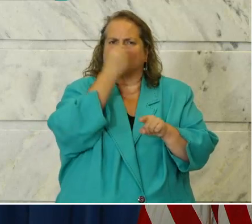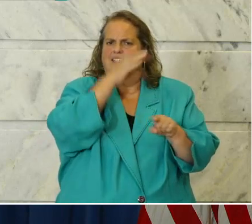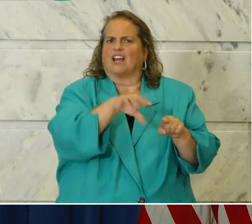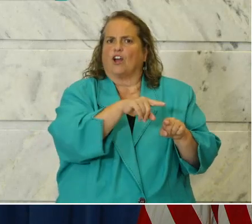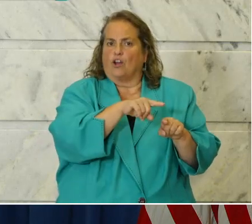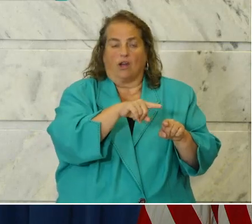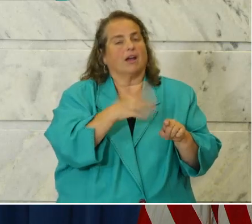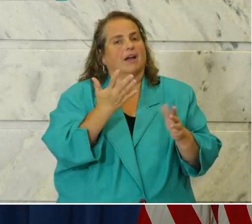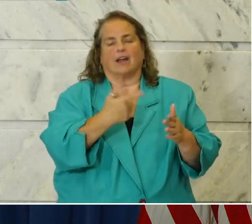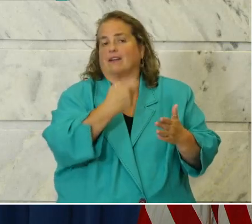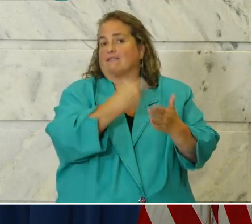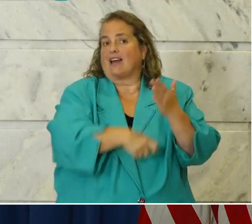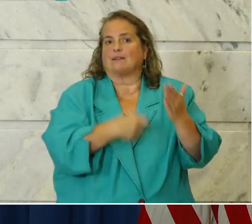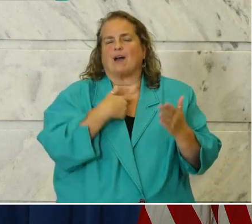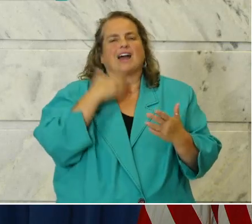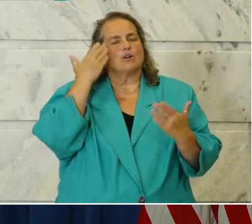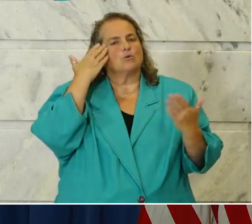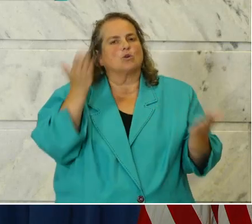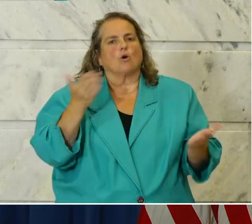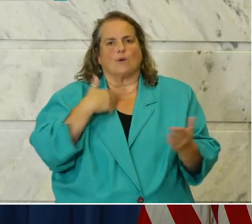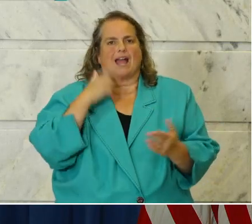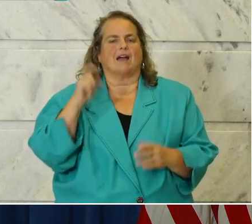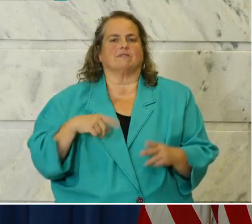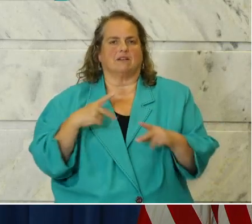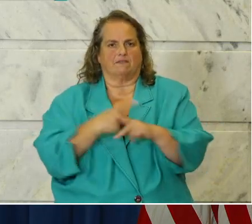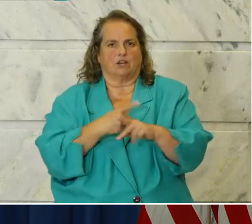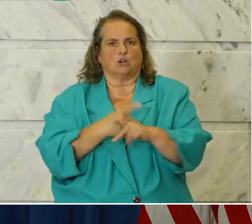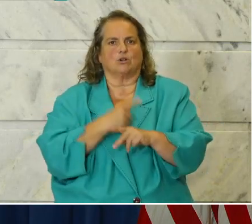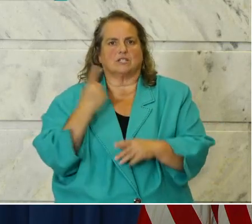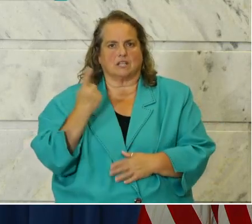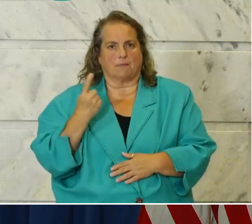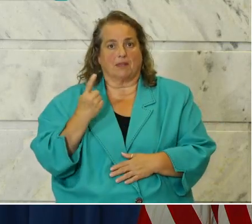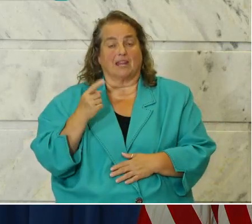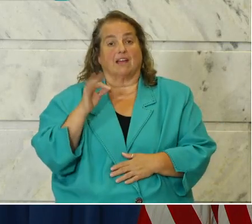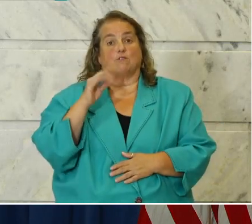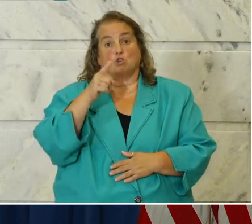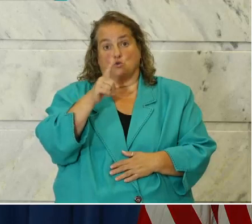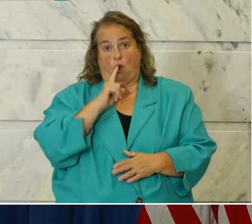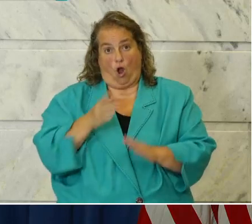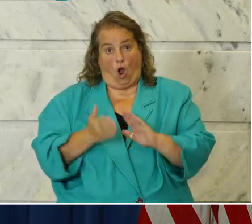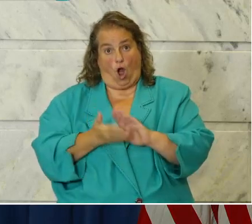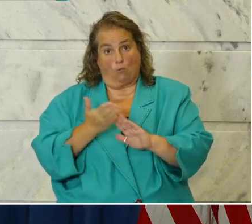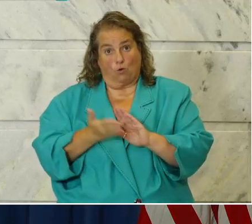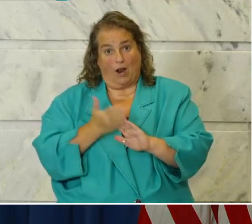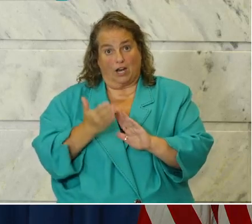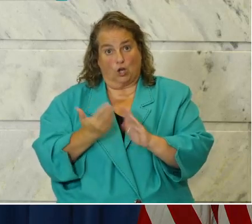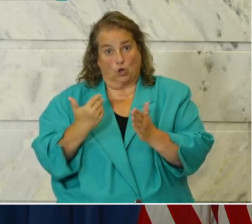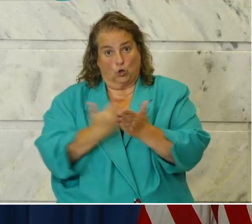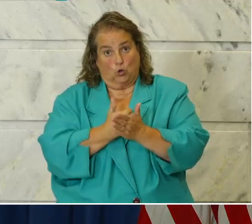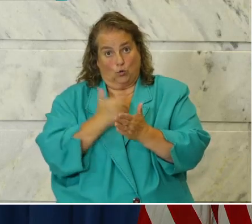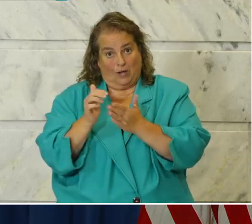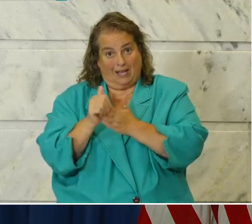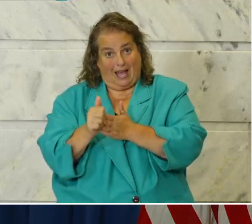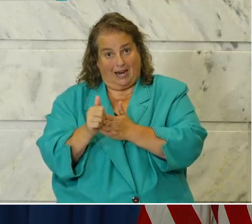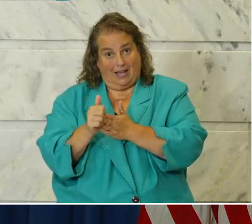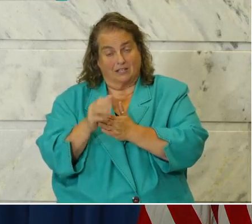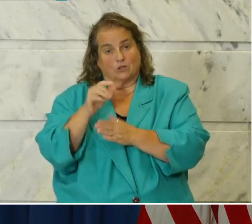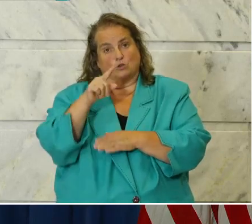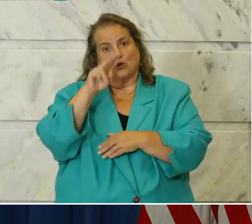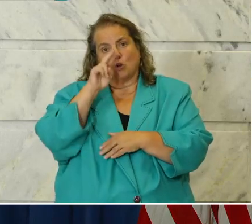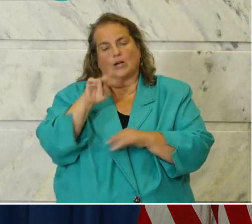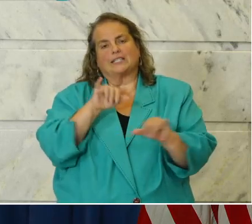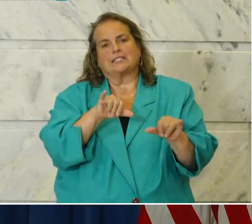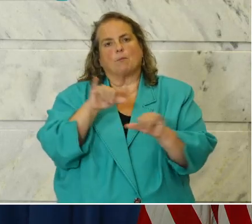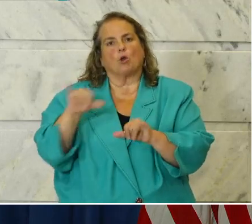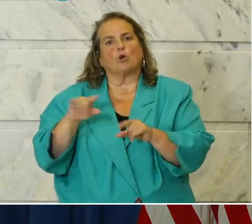say on the operator side, if you're operating in the way of the new guidelines that are out there, you look very similar